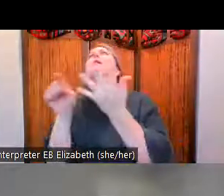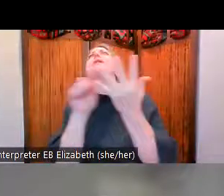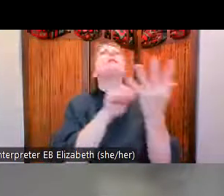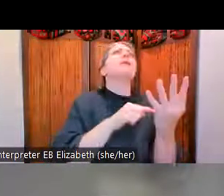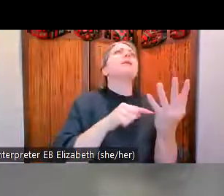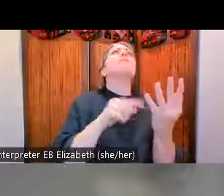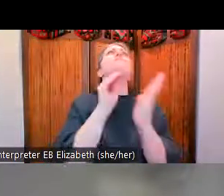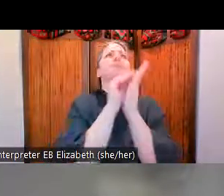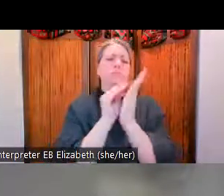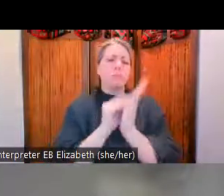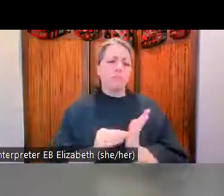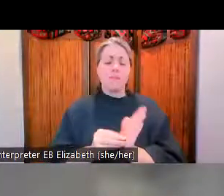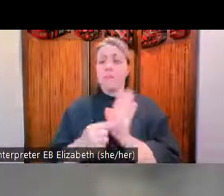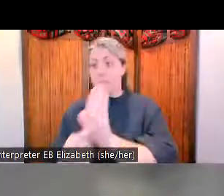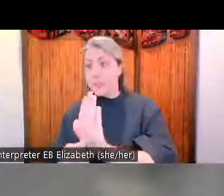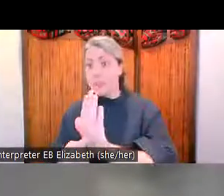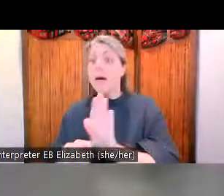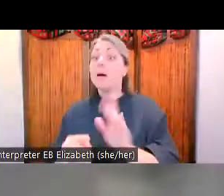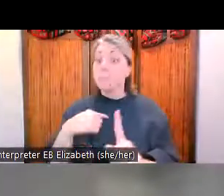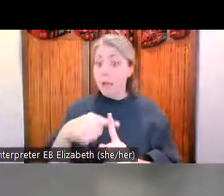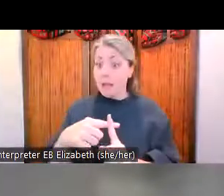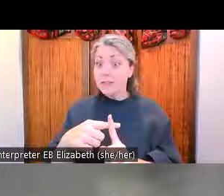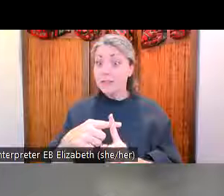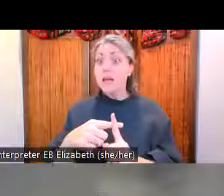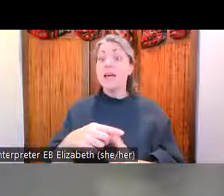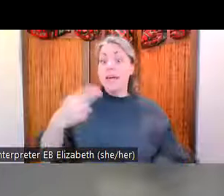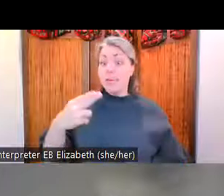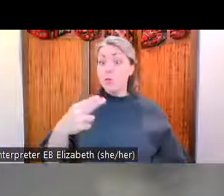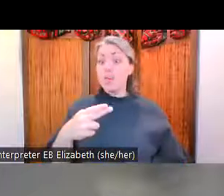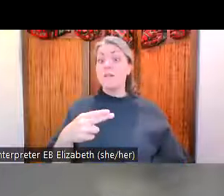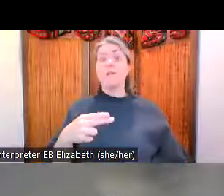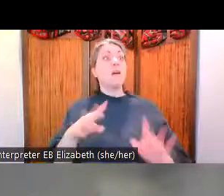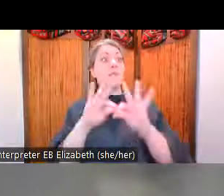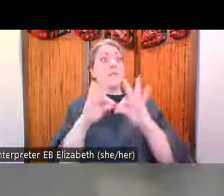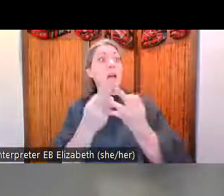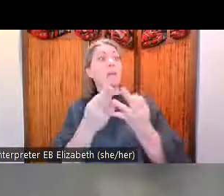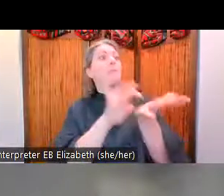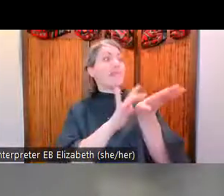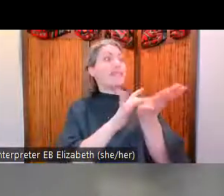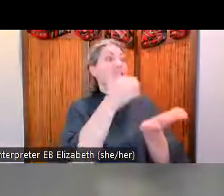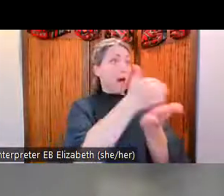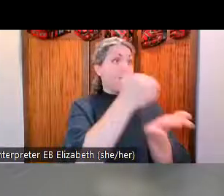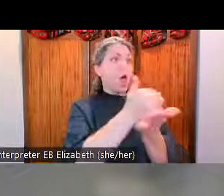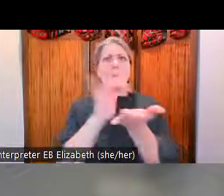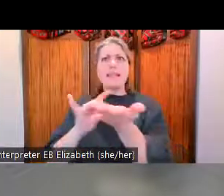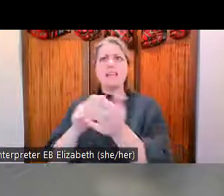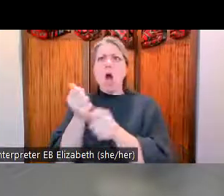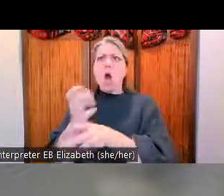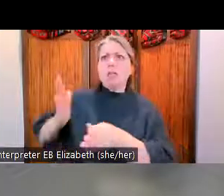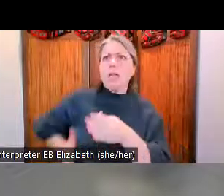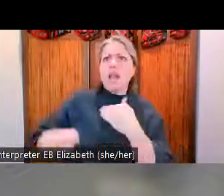members. Are there medications that were helpful or caused bothersome side effects in other family members? Because some of the